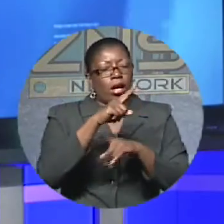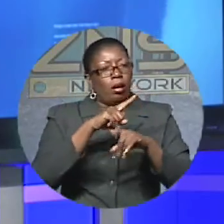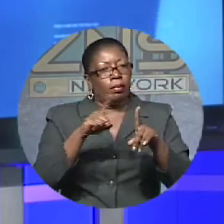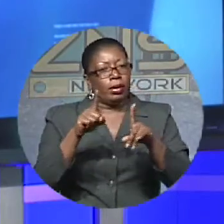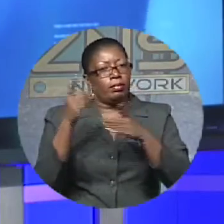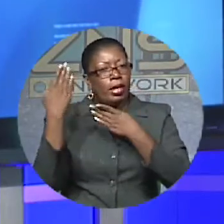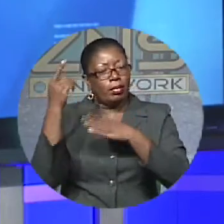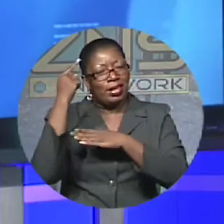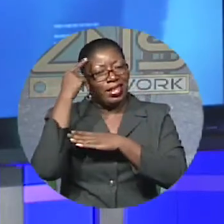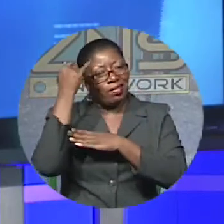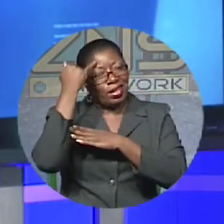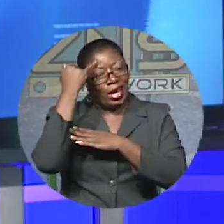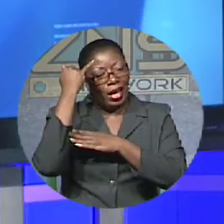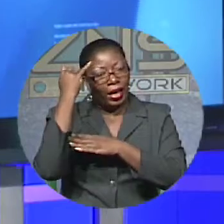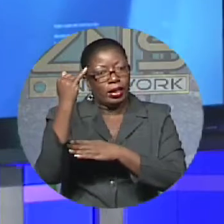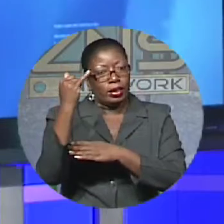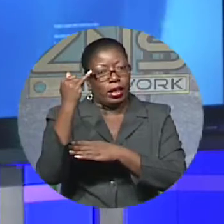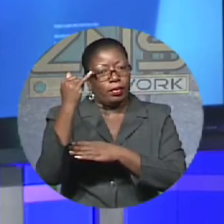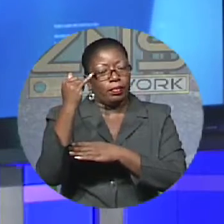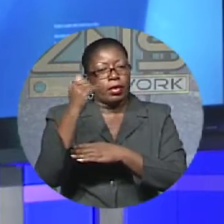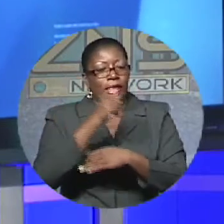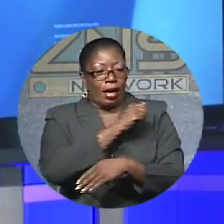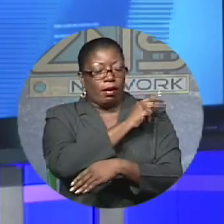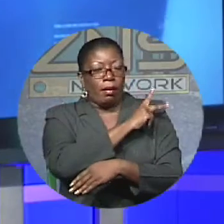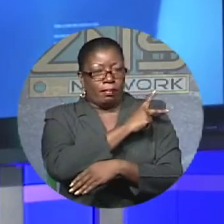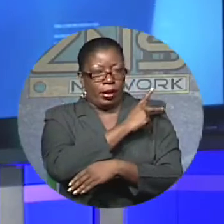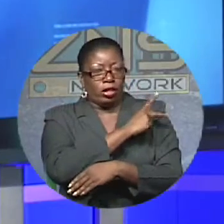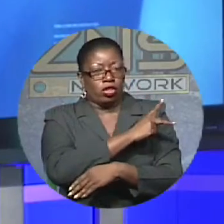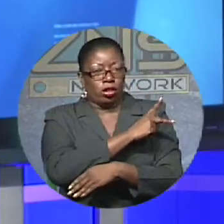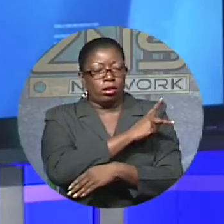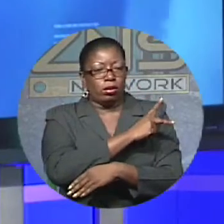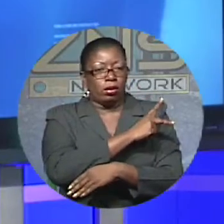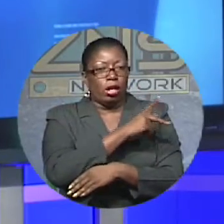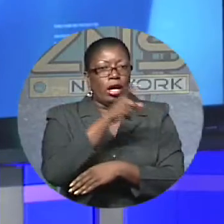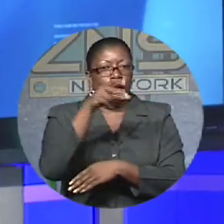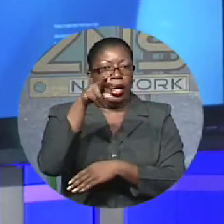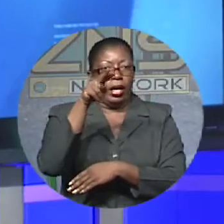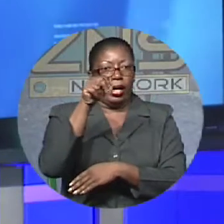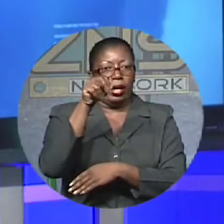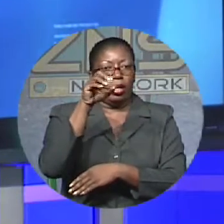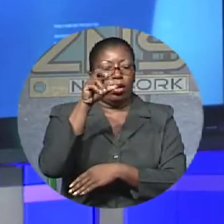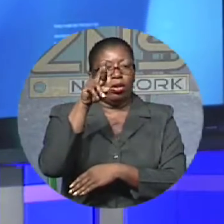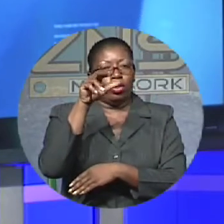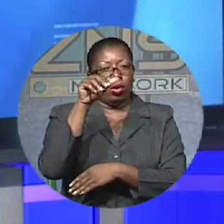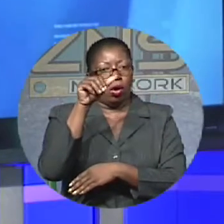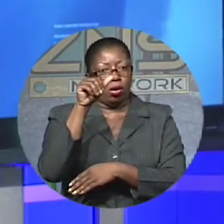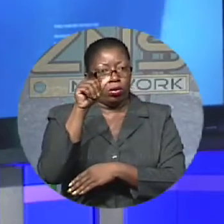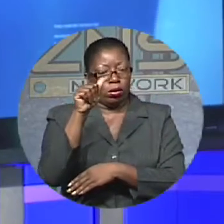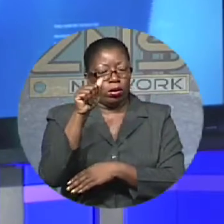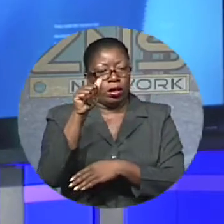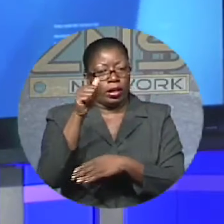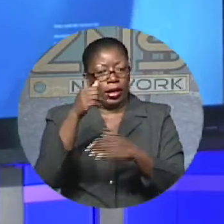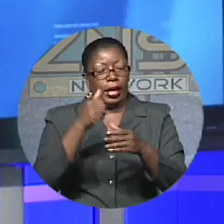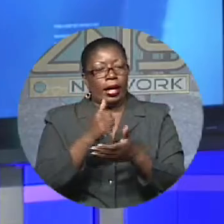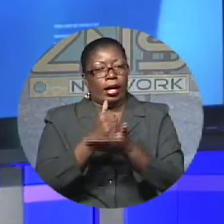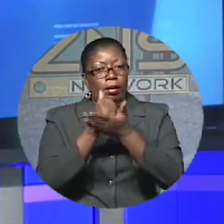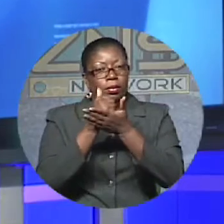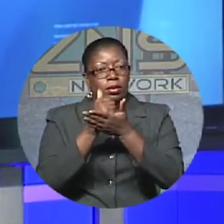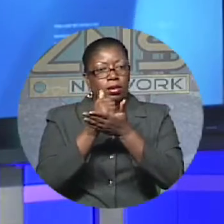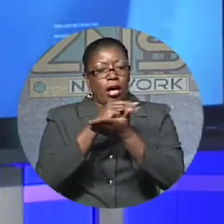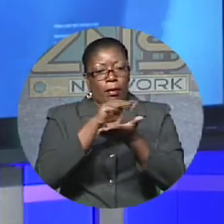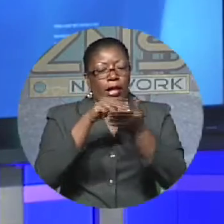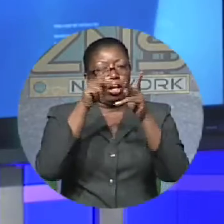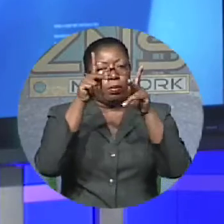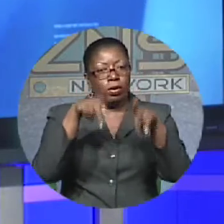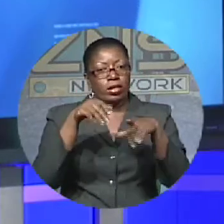the idea. Or NOAA, a patient navigation service that assists Bahamian patients reach medical providers in South Florida, says